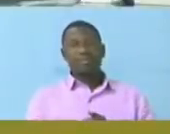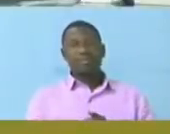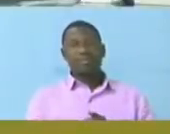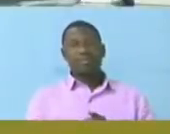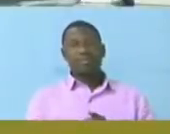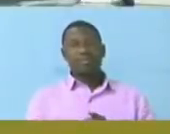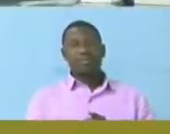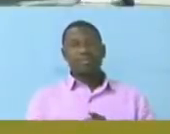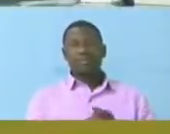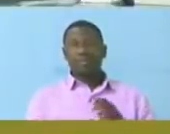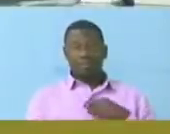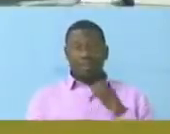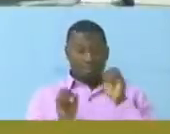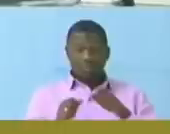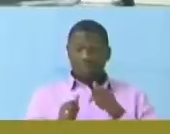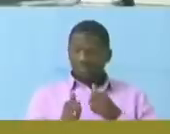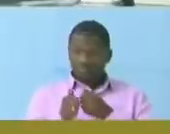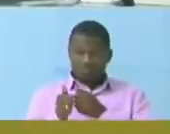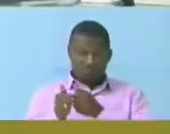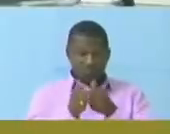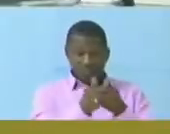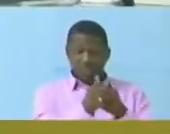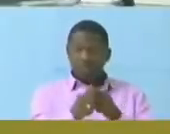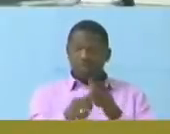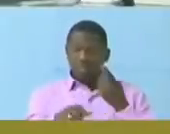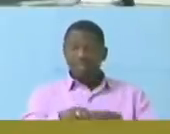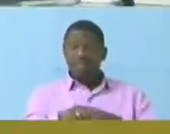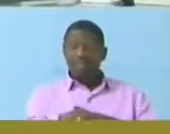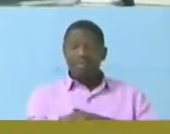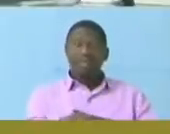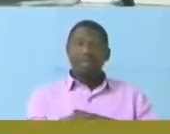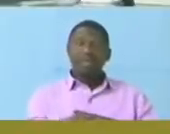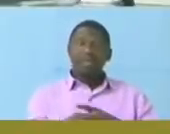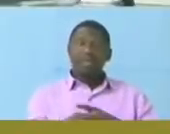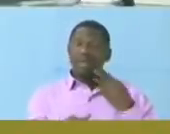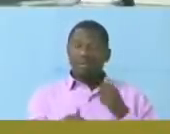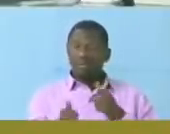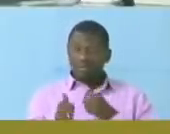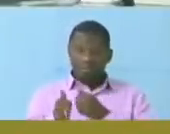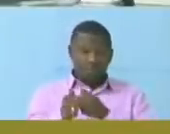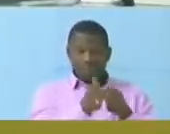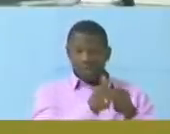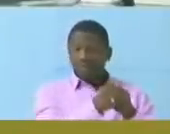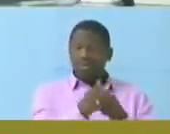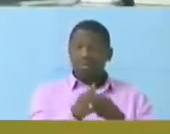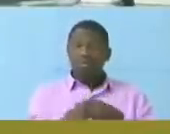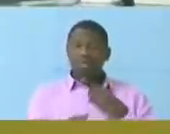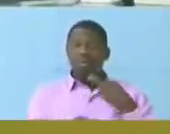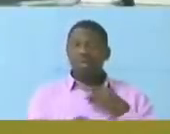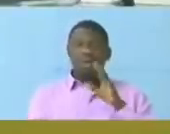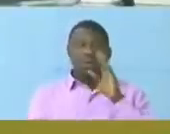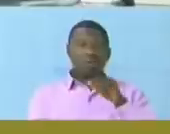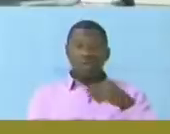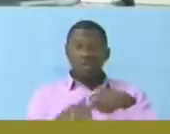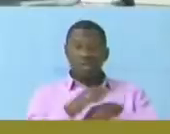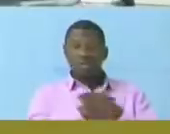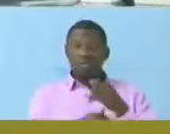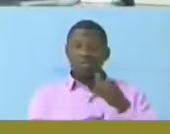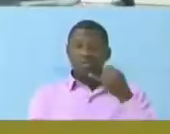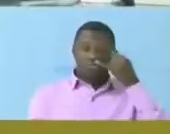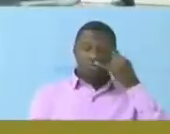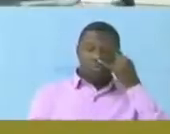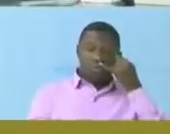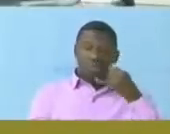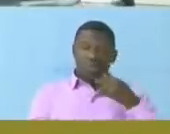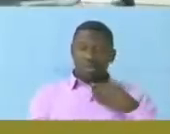possible pursue because when they know that because sometimes when they are dealing in drugs and they